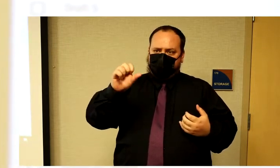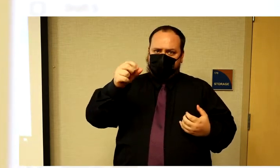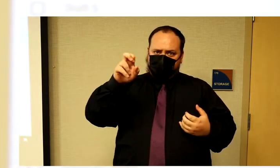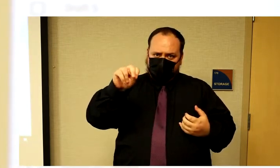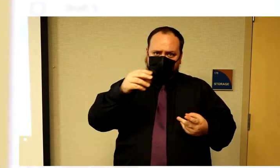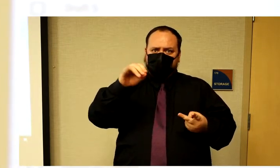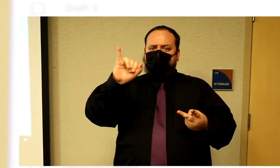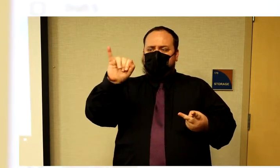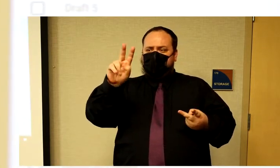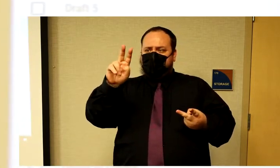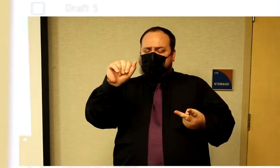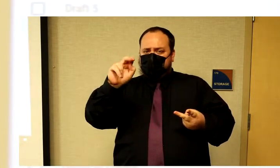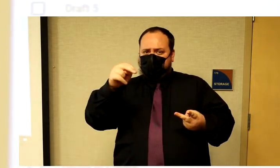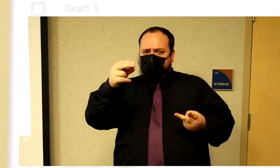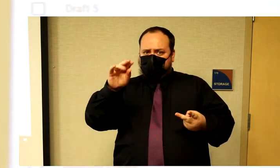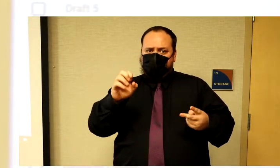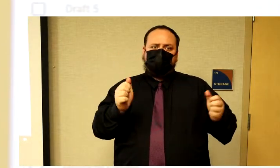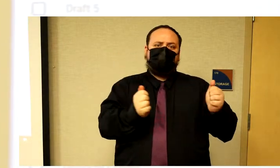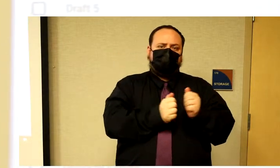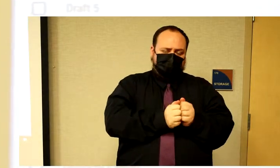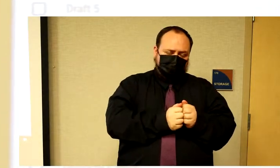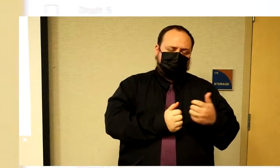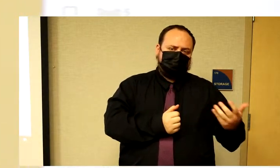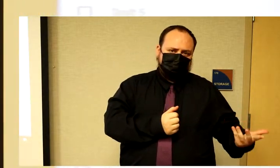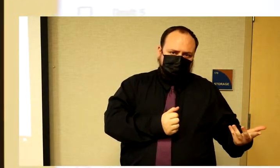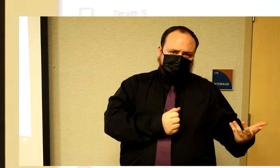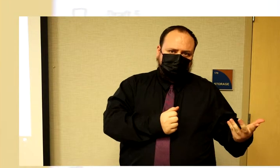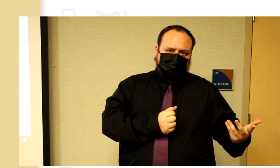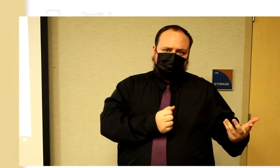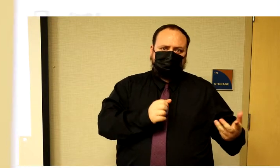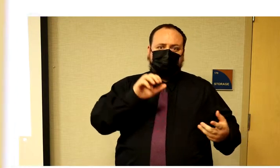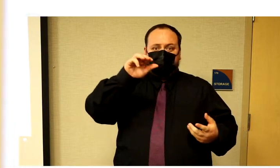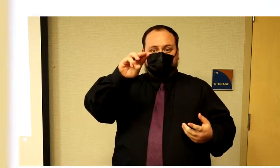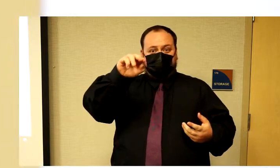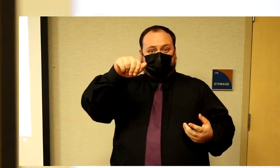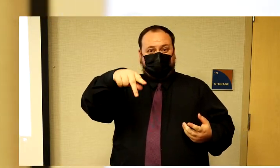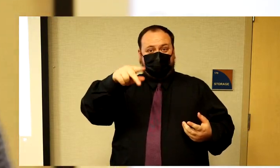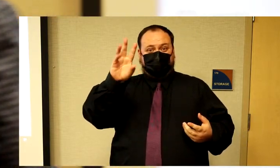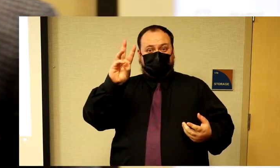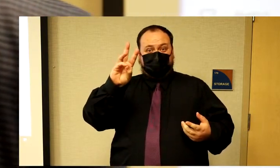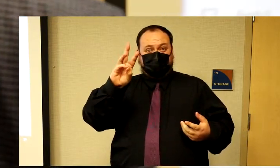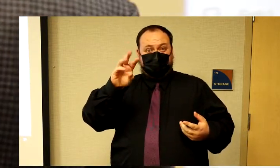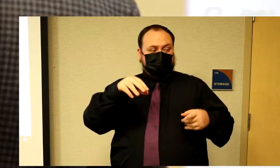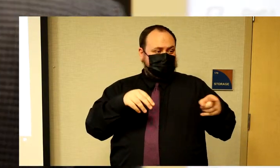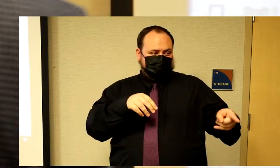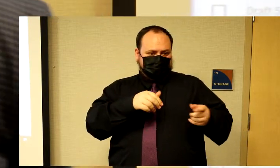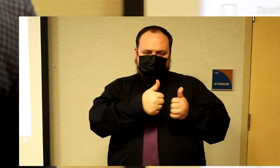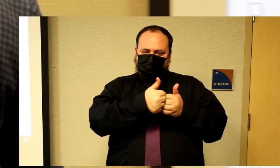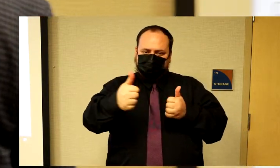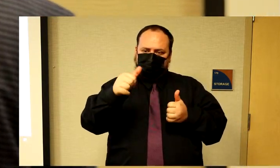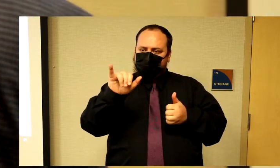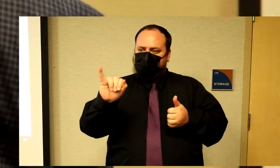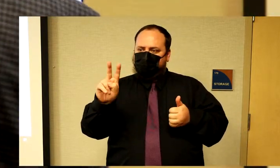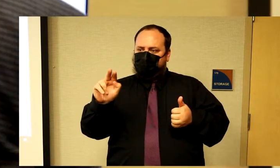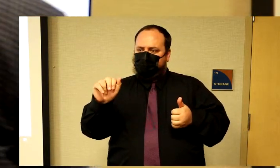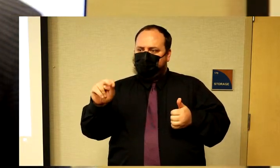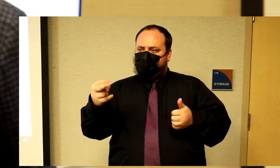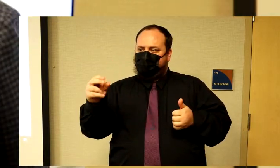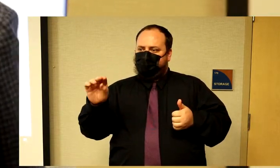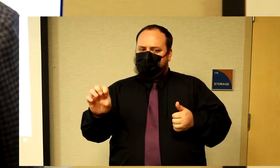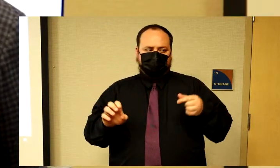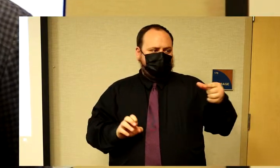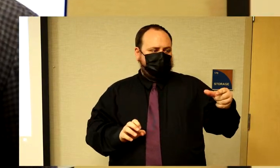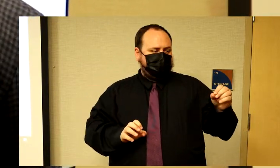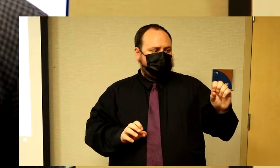right? That map 6, Ivanhoe is divided and it's not going to give the effectiveness that it's looking